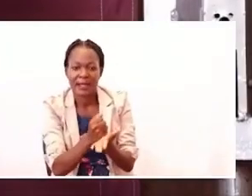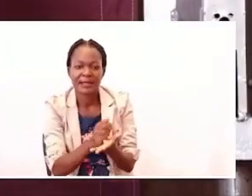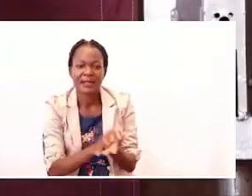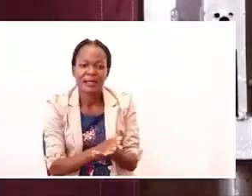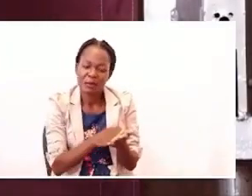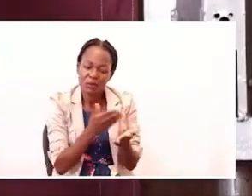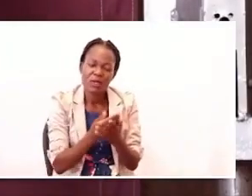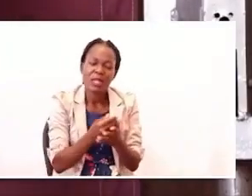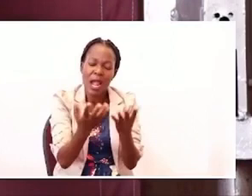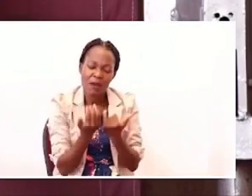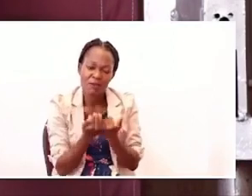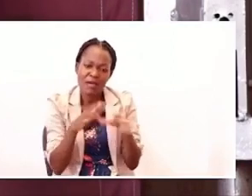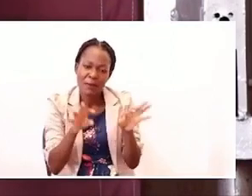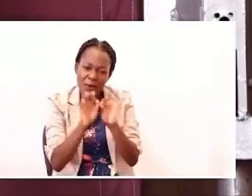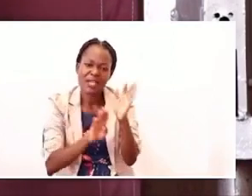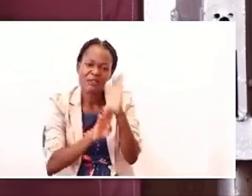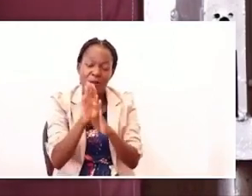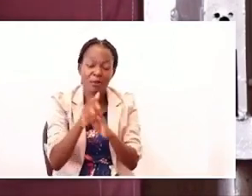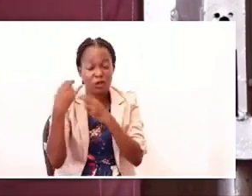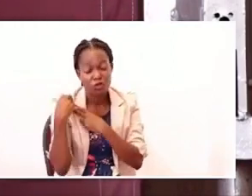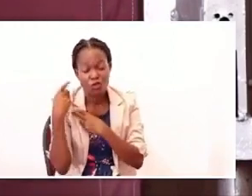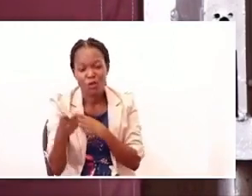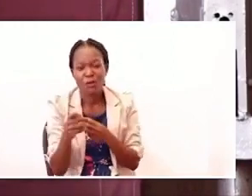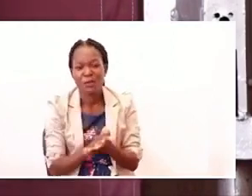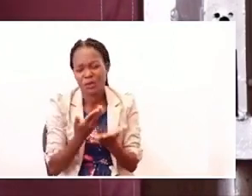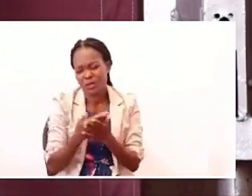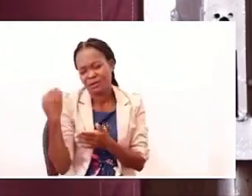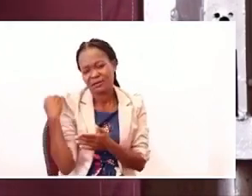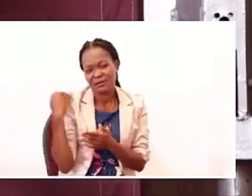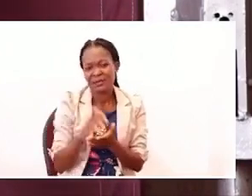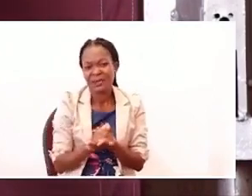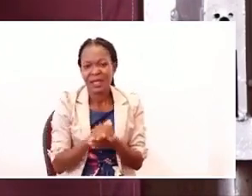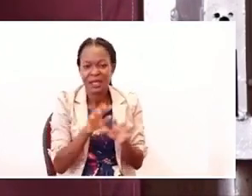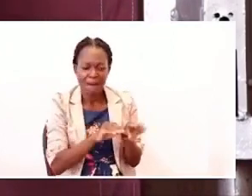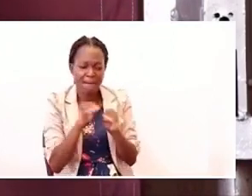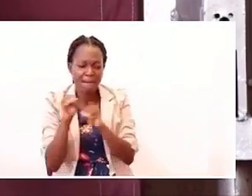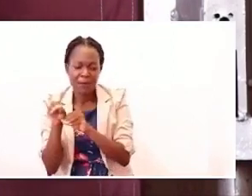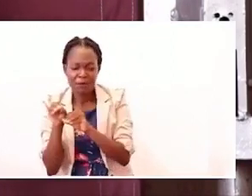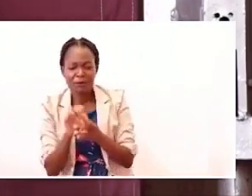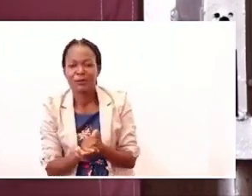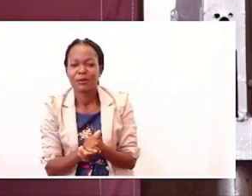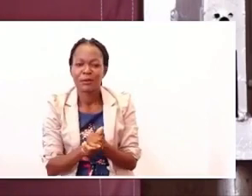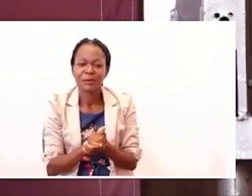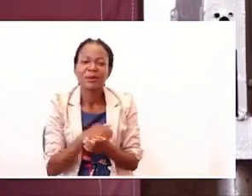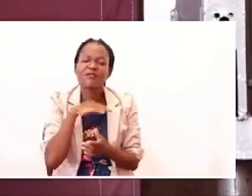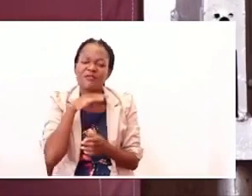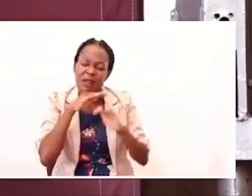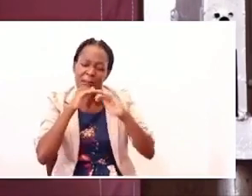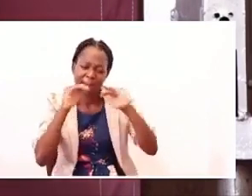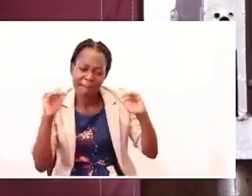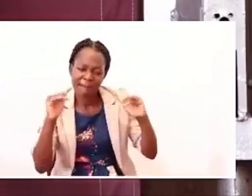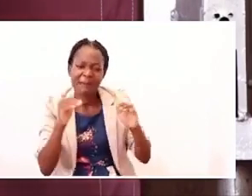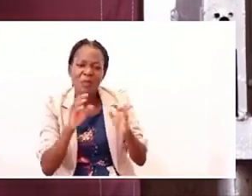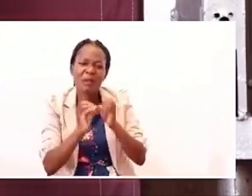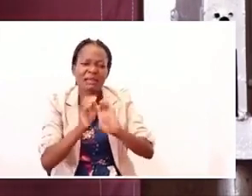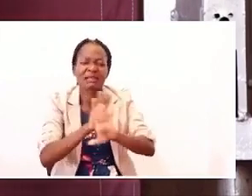had an important developmental role to play. In recent times, the move has actually, gone to the extent of making it very